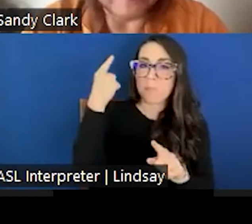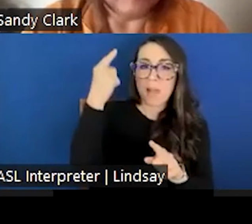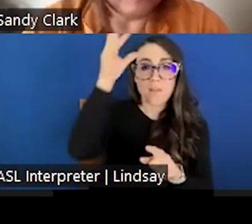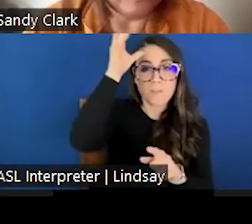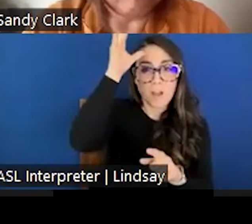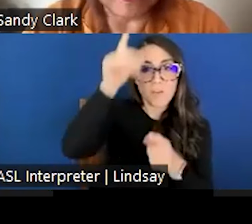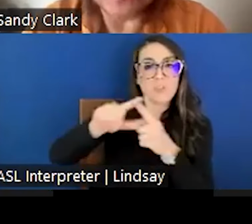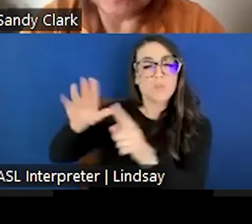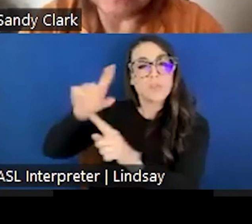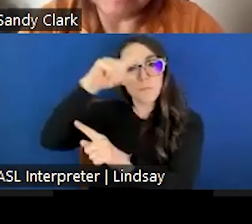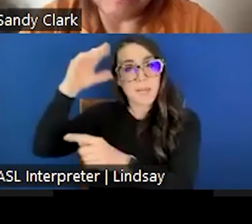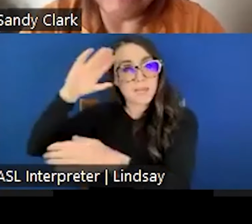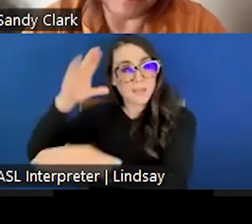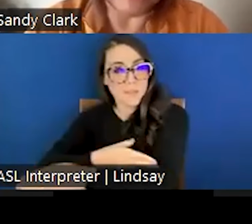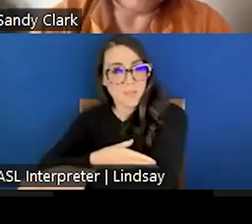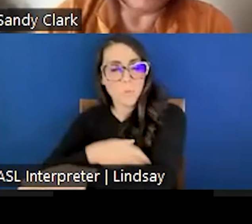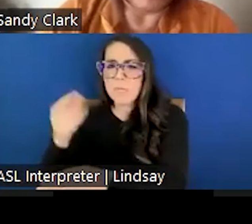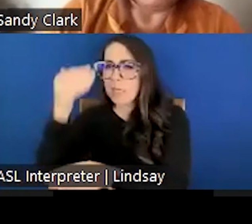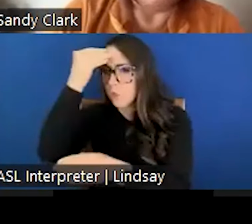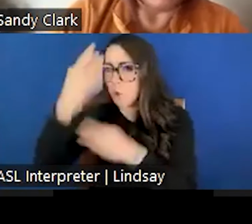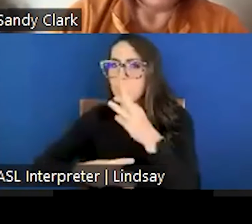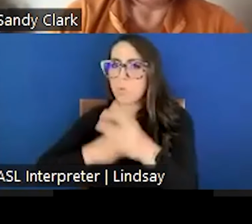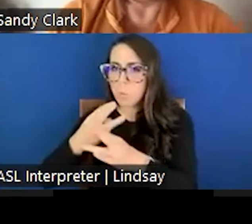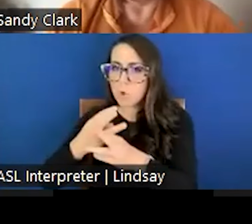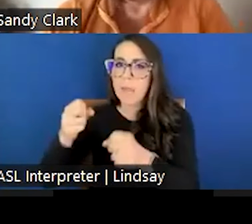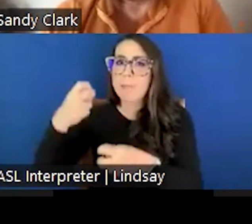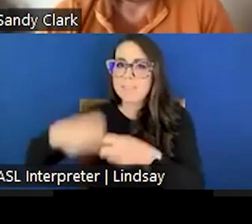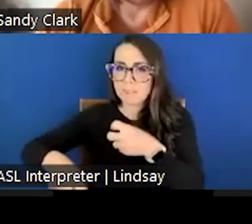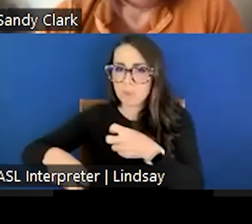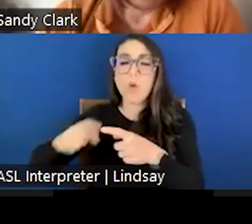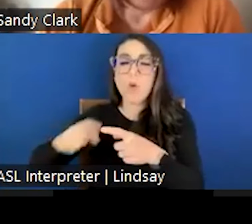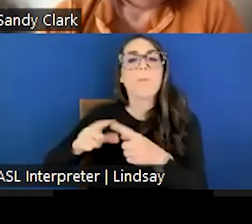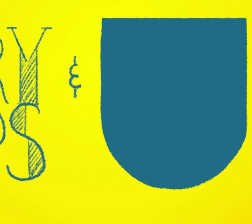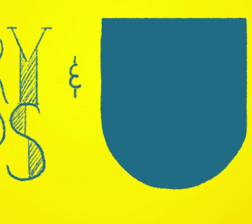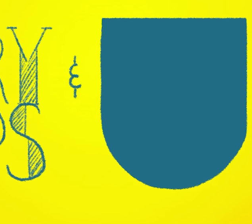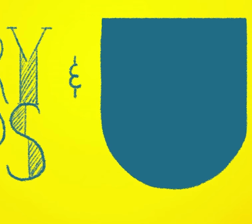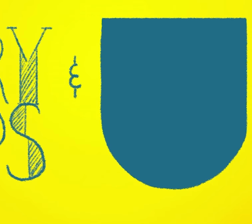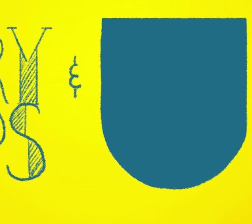leaves him with much hope and aspiration.